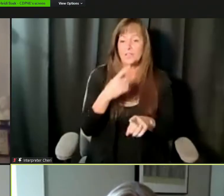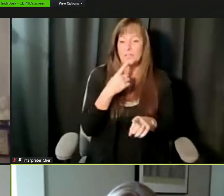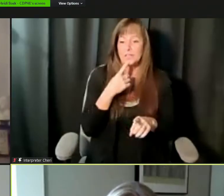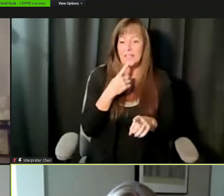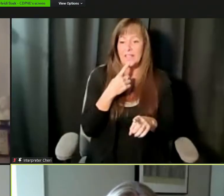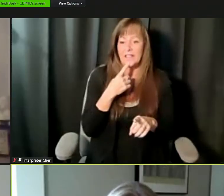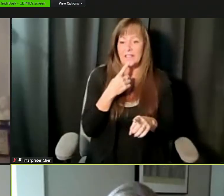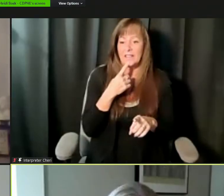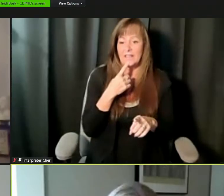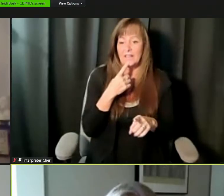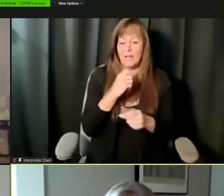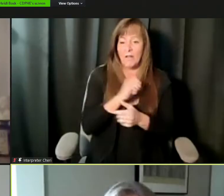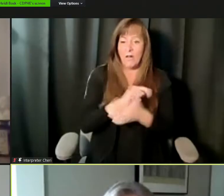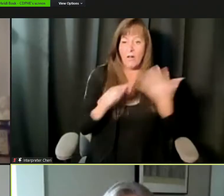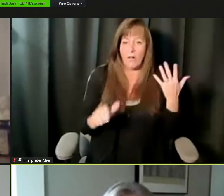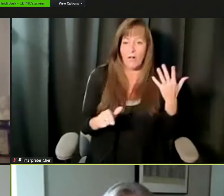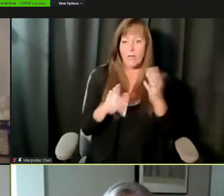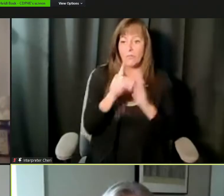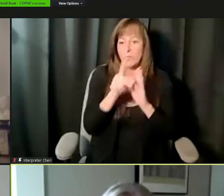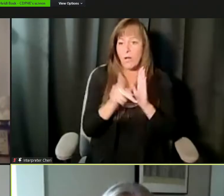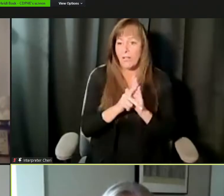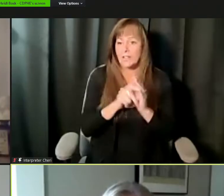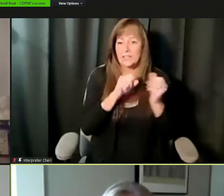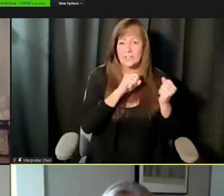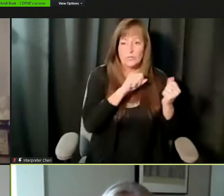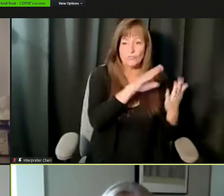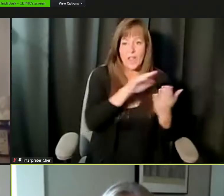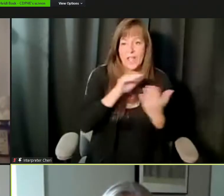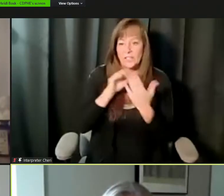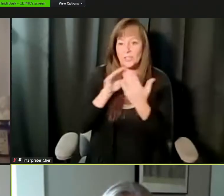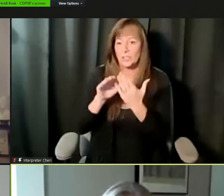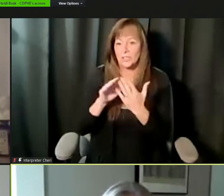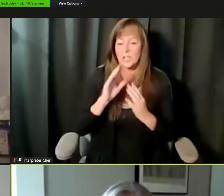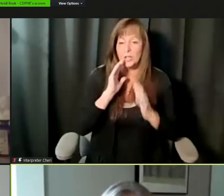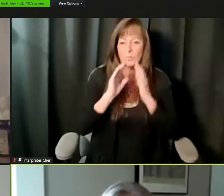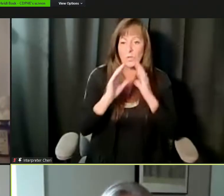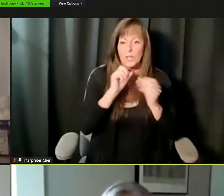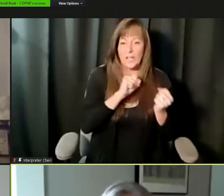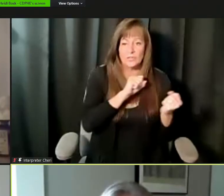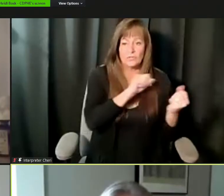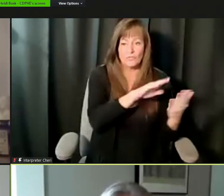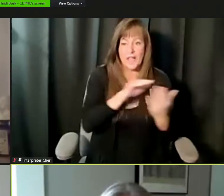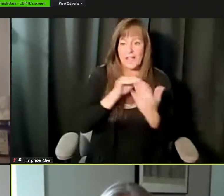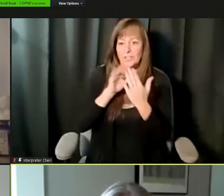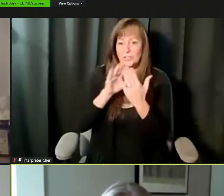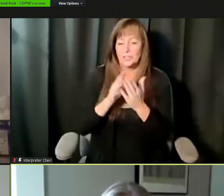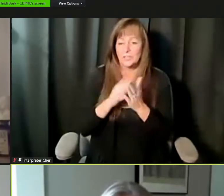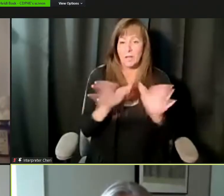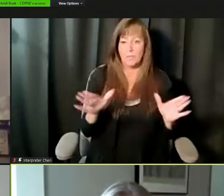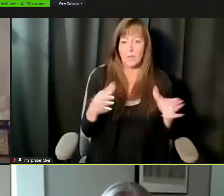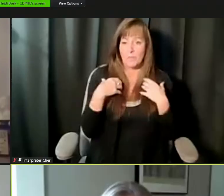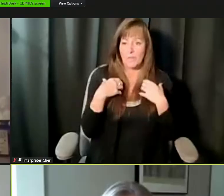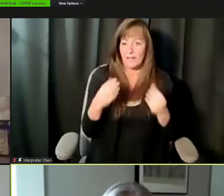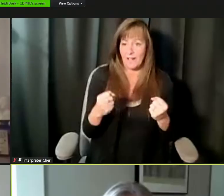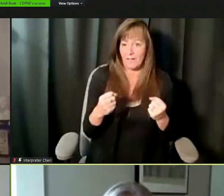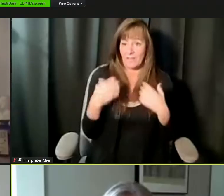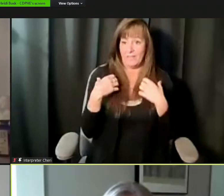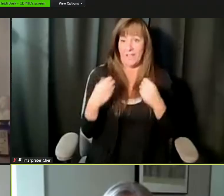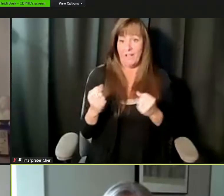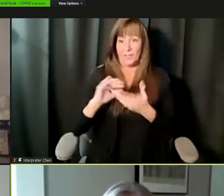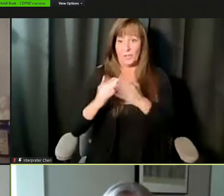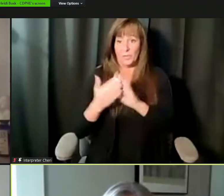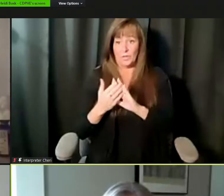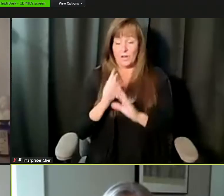of those policy strategies and communication strategies that public health and the healthcare community are using